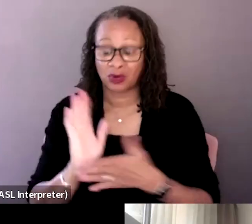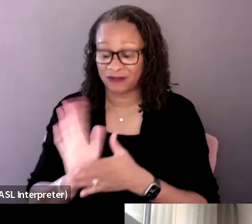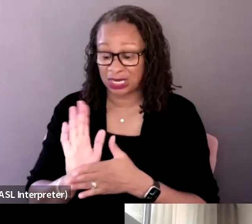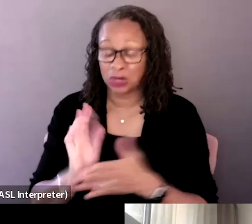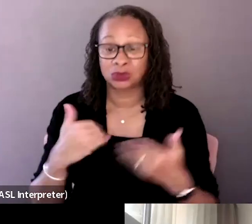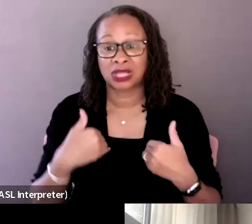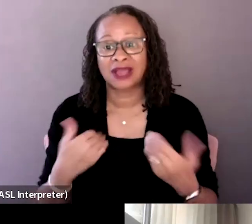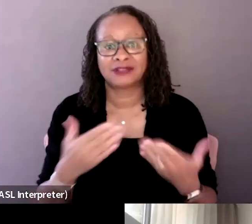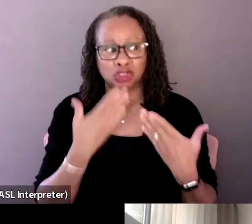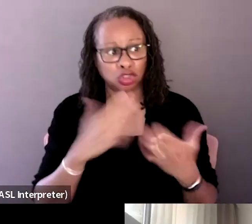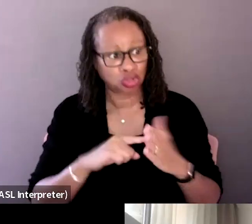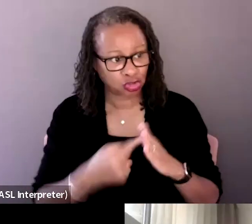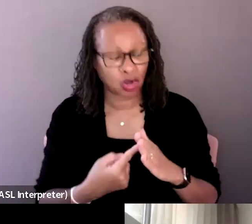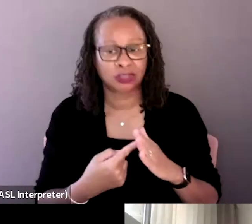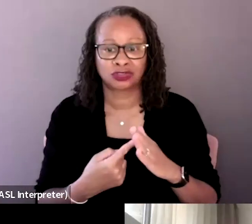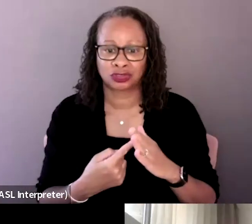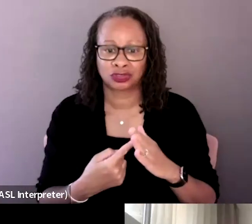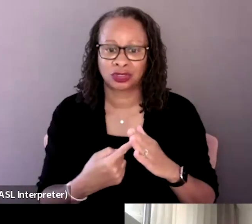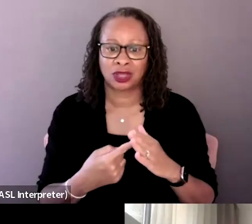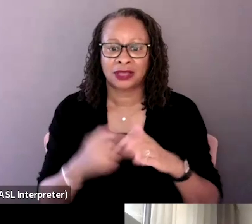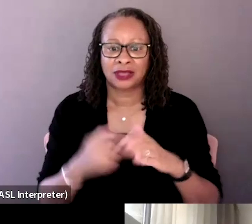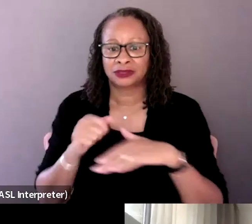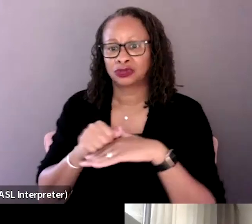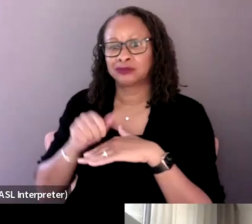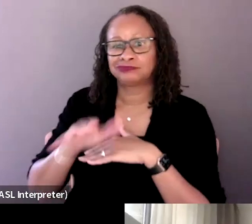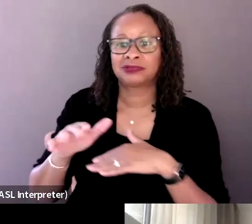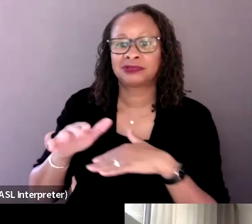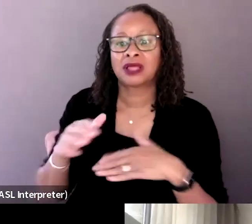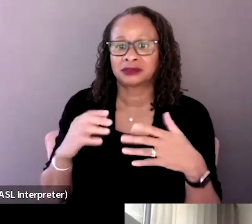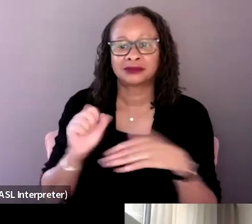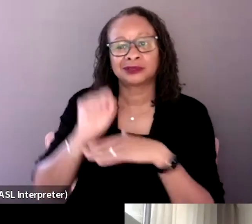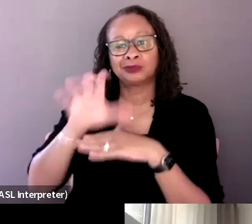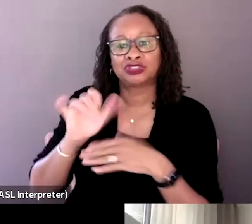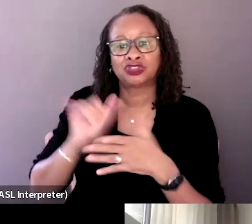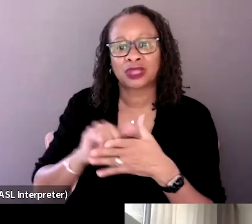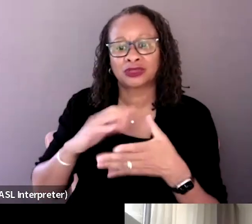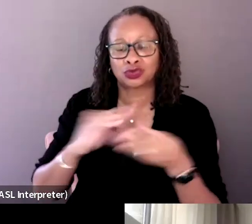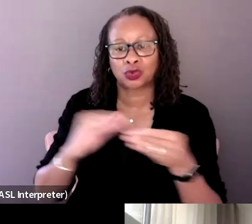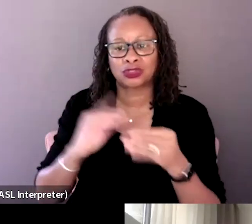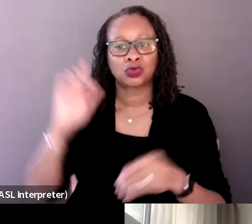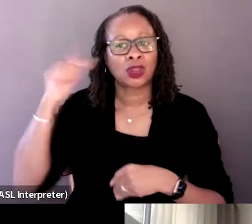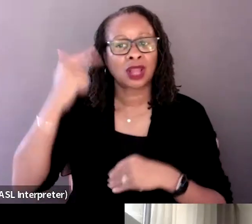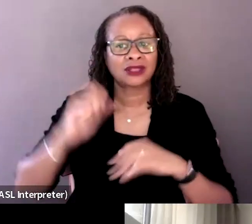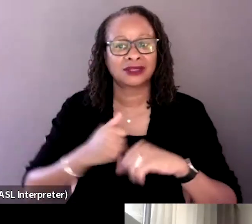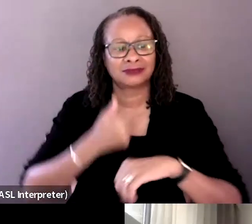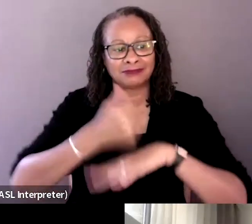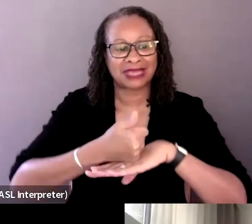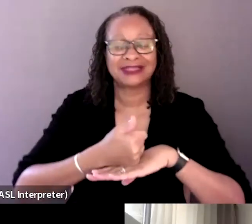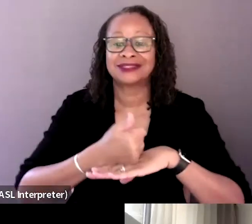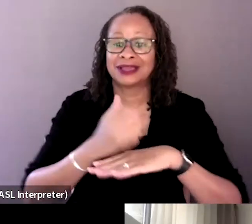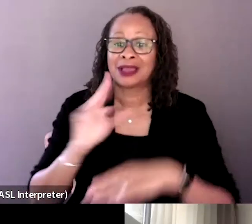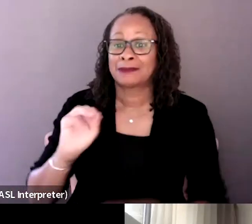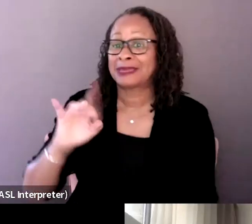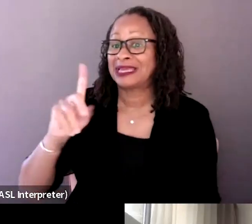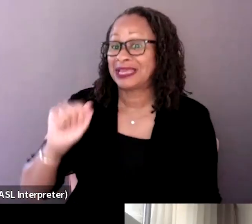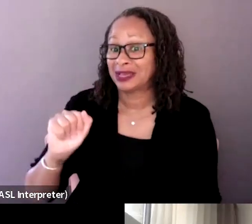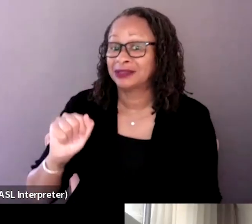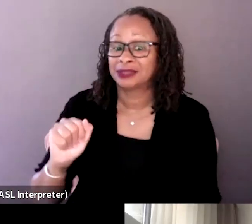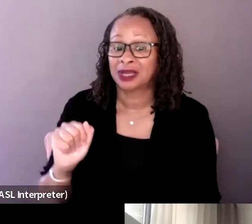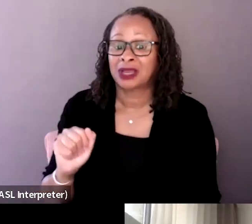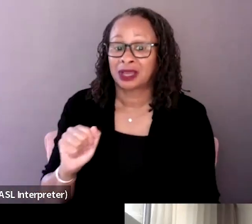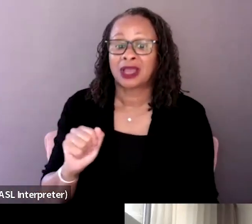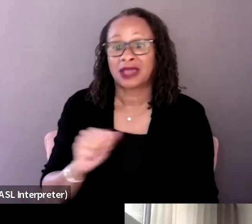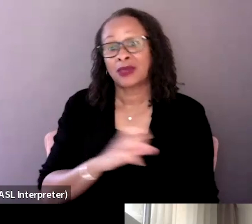the story to London-based media, and we decided to go back together to